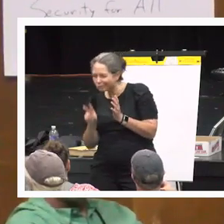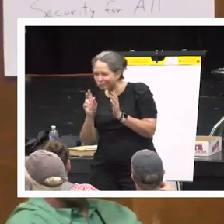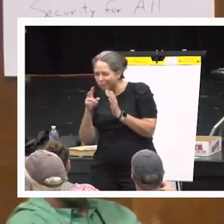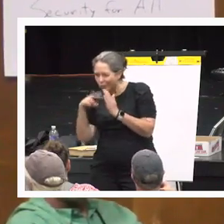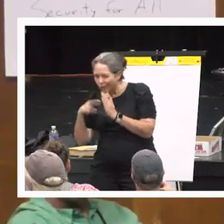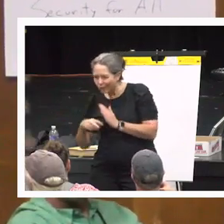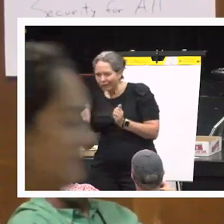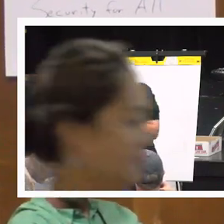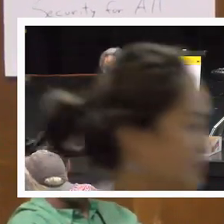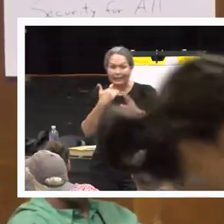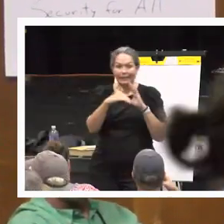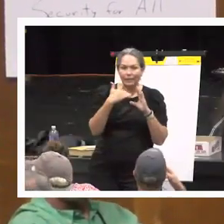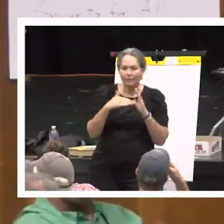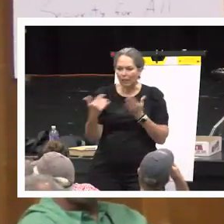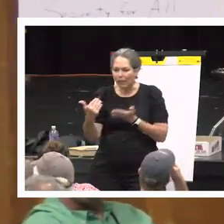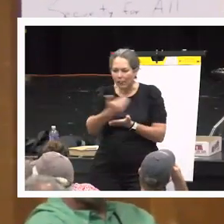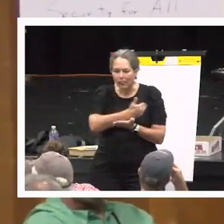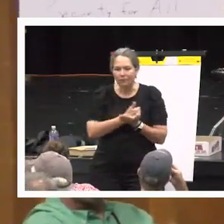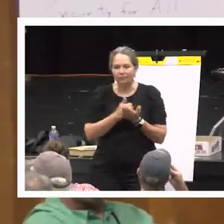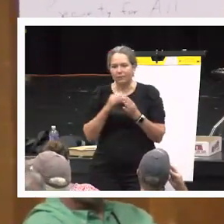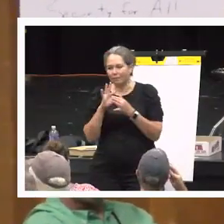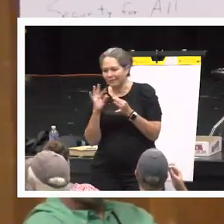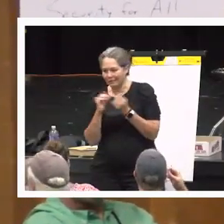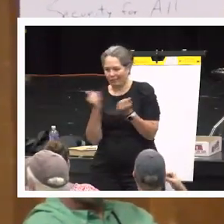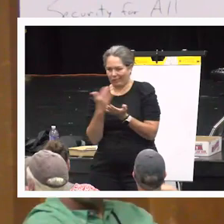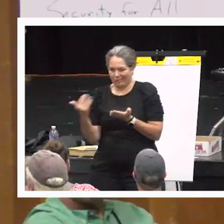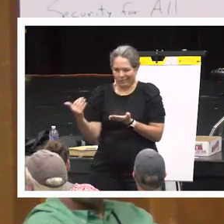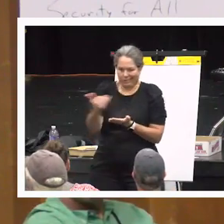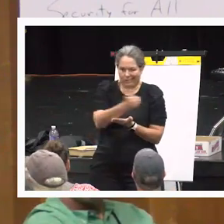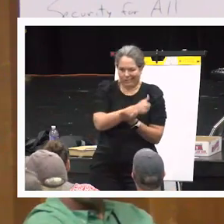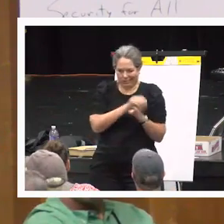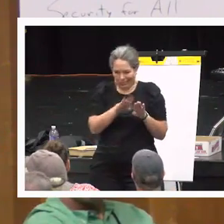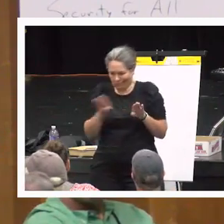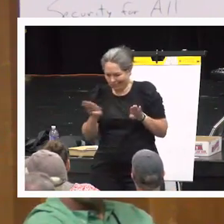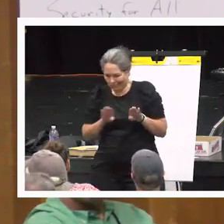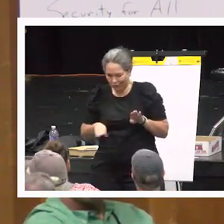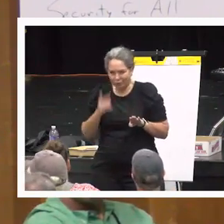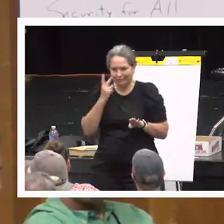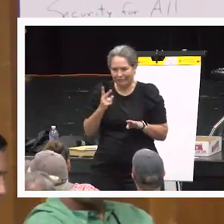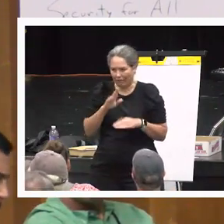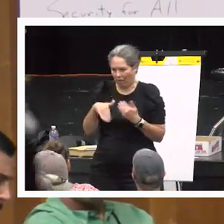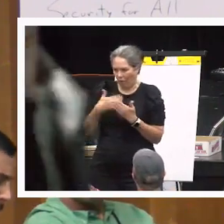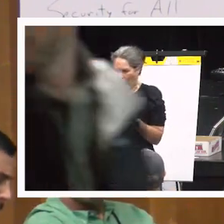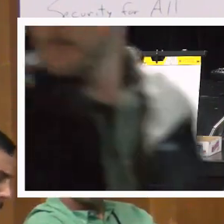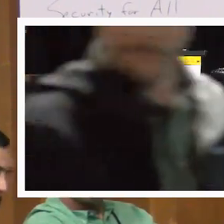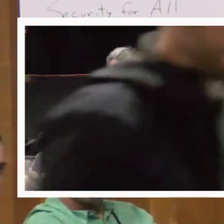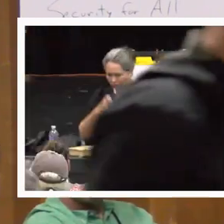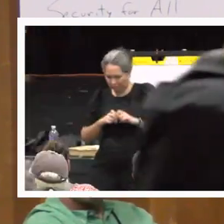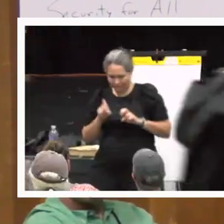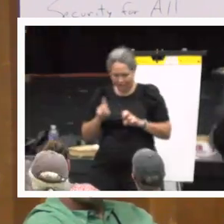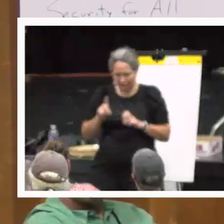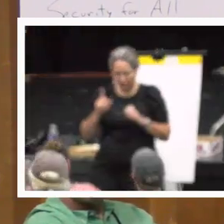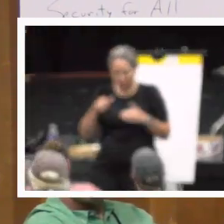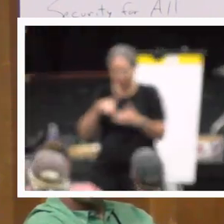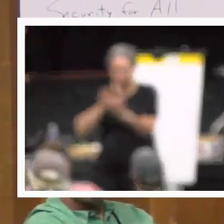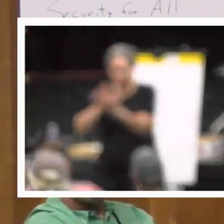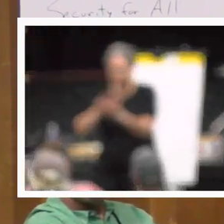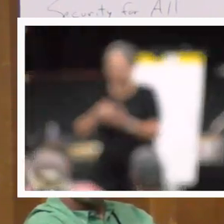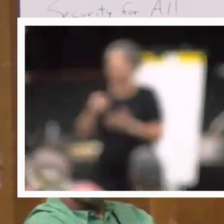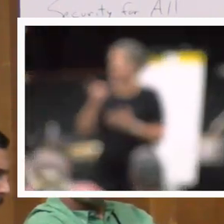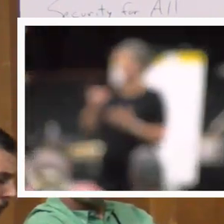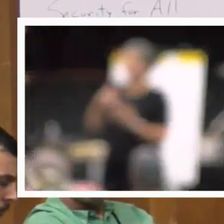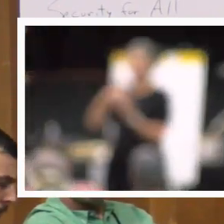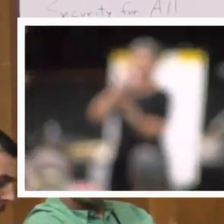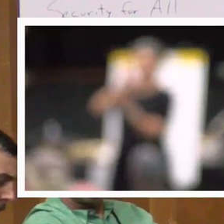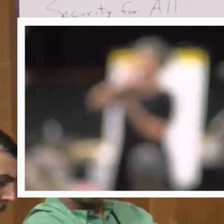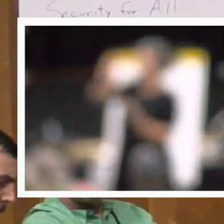We looked at emails and messages and so forth that came in on this whole process. And we added up to bring the list that's on the wall